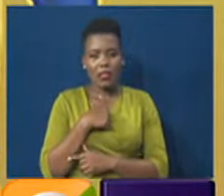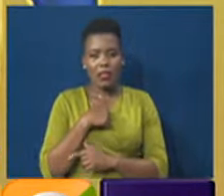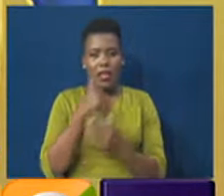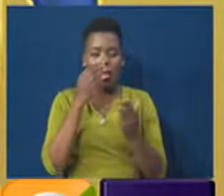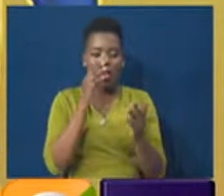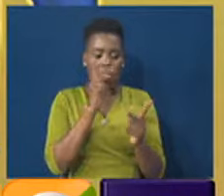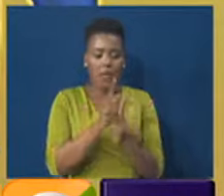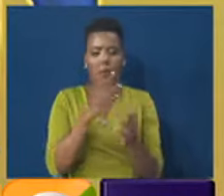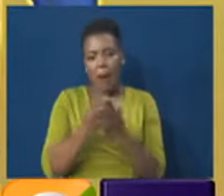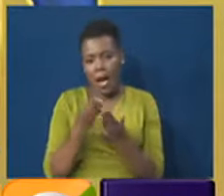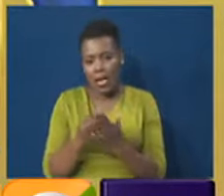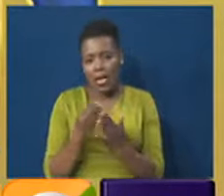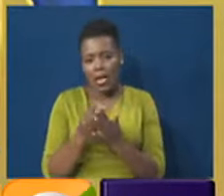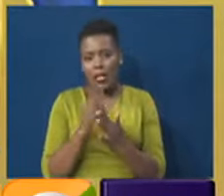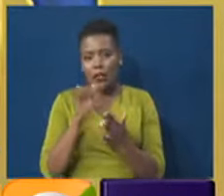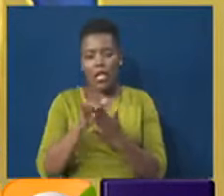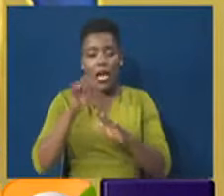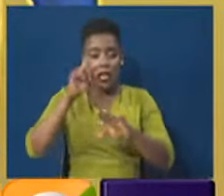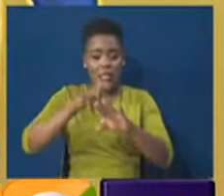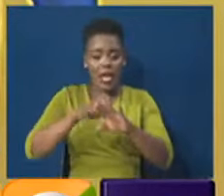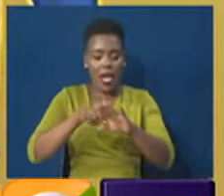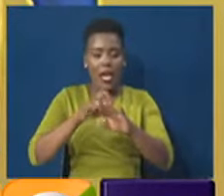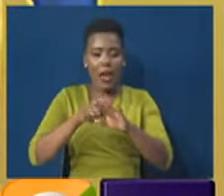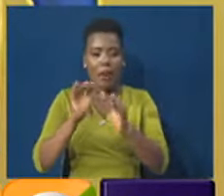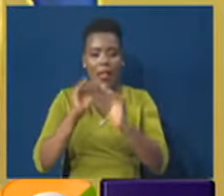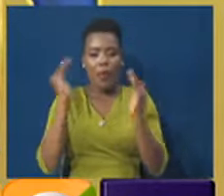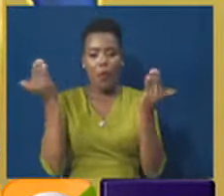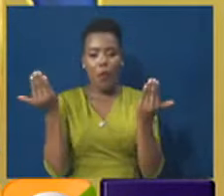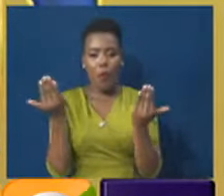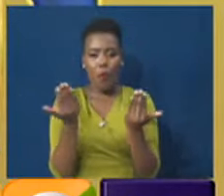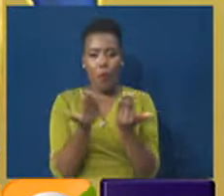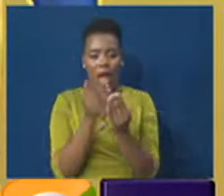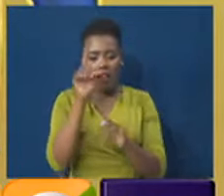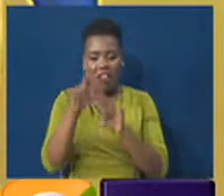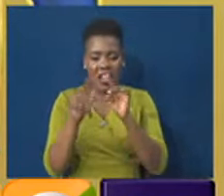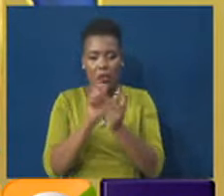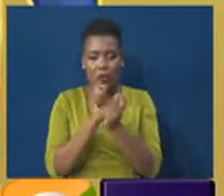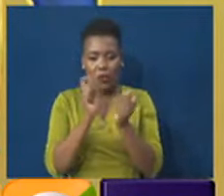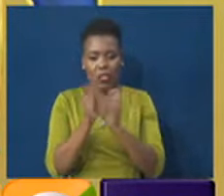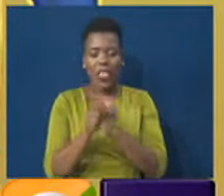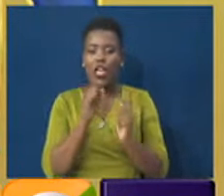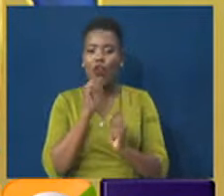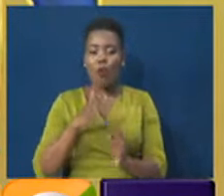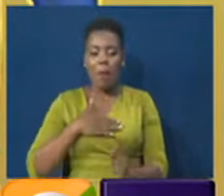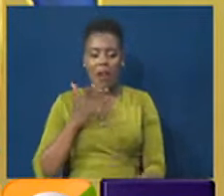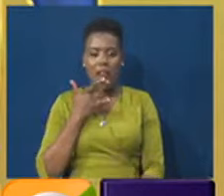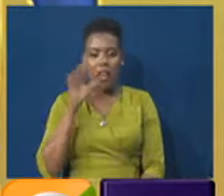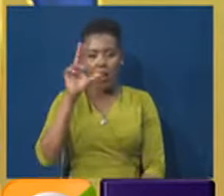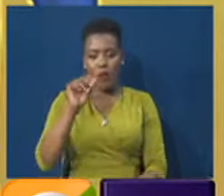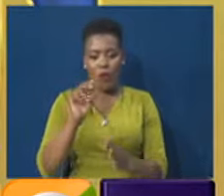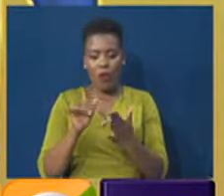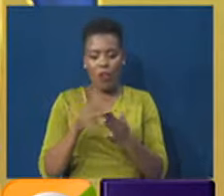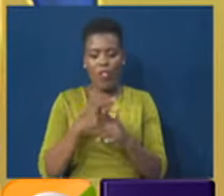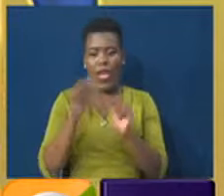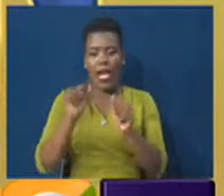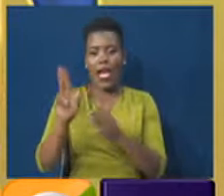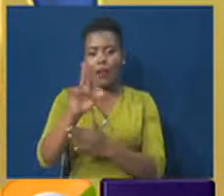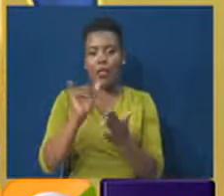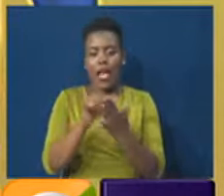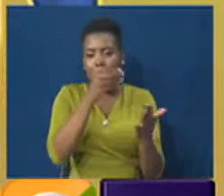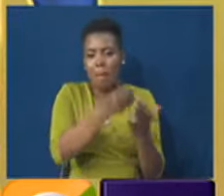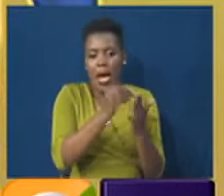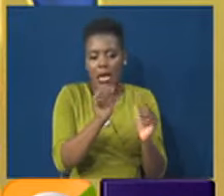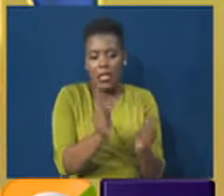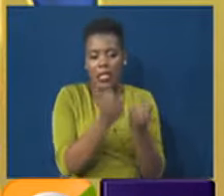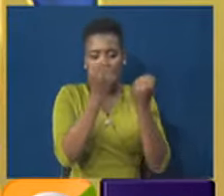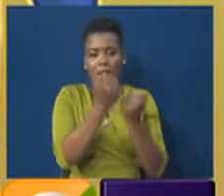as a buffer so that when the global dynamics are not in my favor, then I can be able to use that to